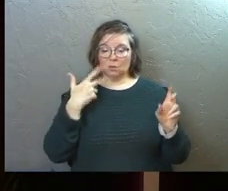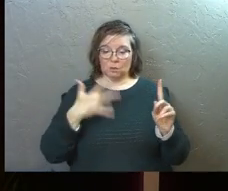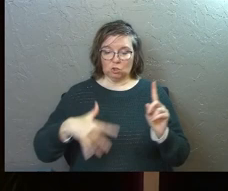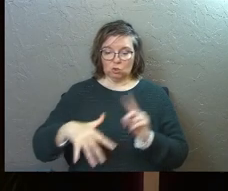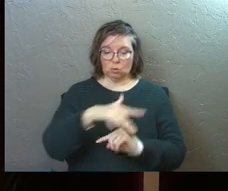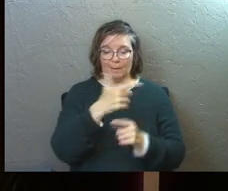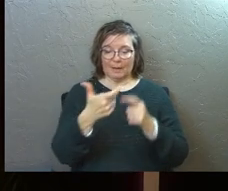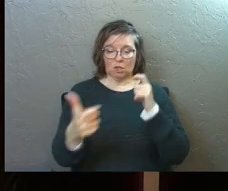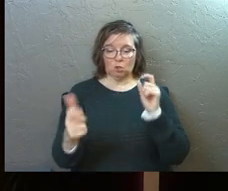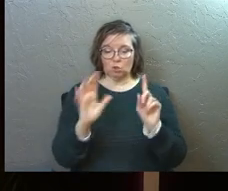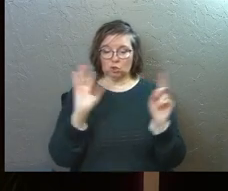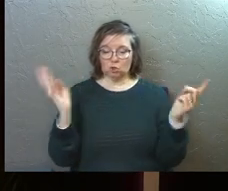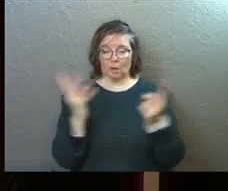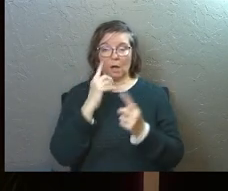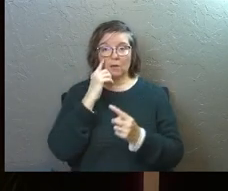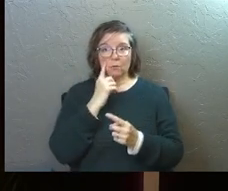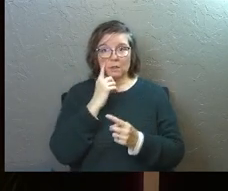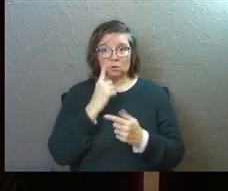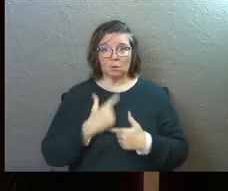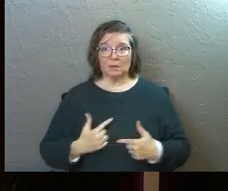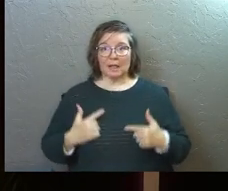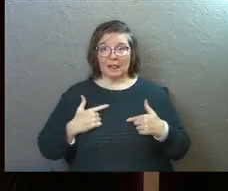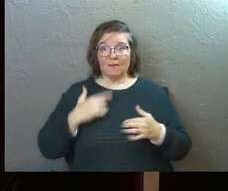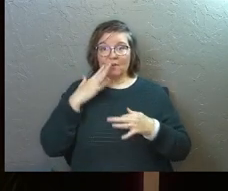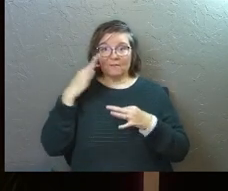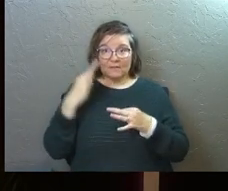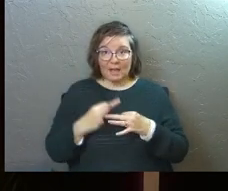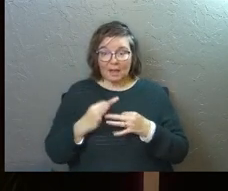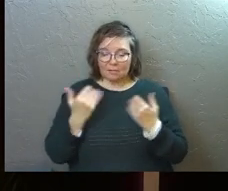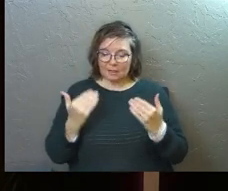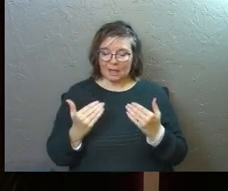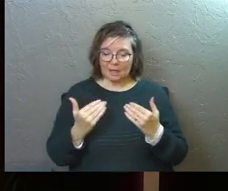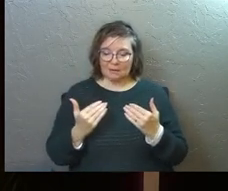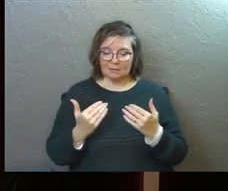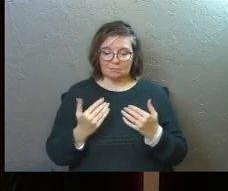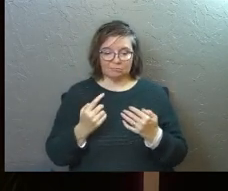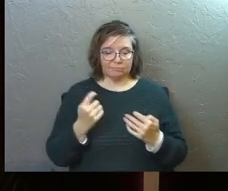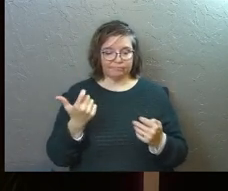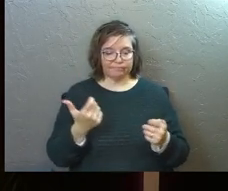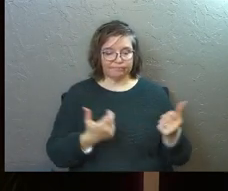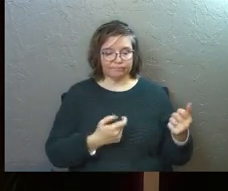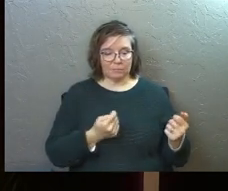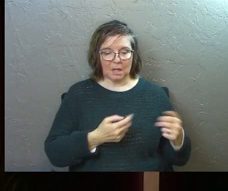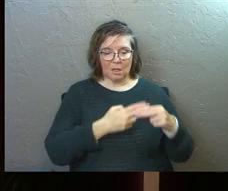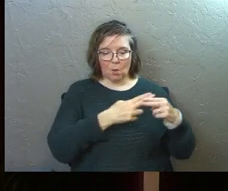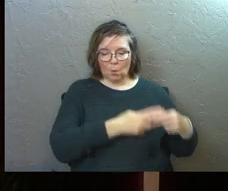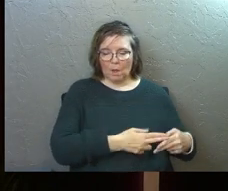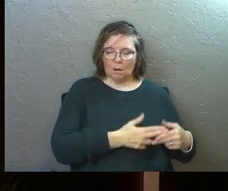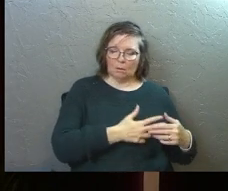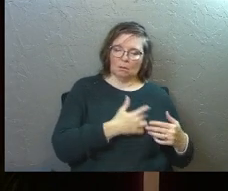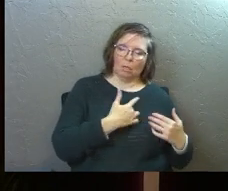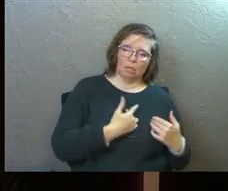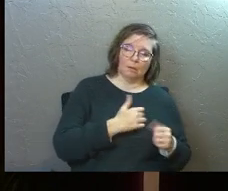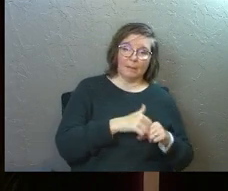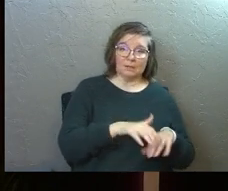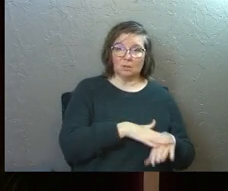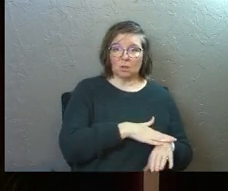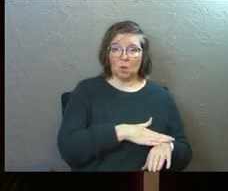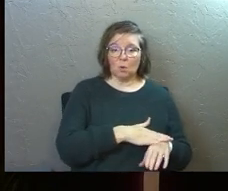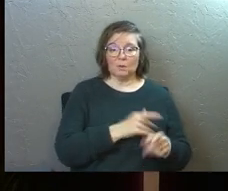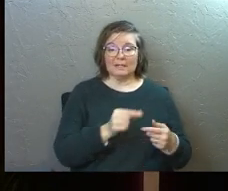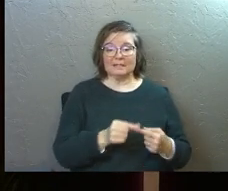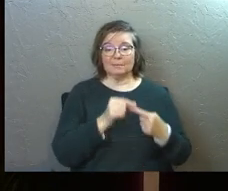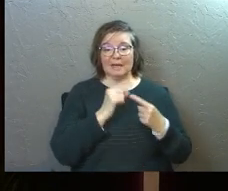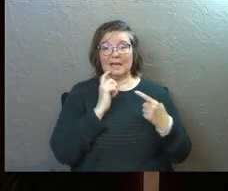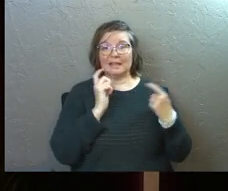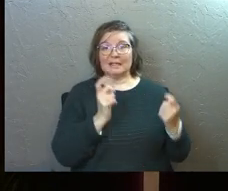surrounded by such a huge crowd of witnesses to the life of faith, let us strip off every weight that slows us down, especially the sin that